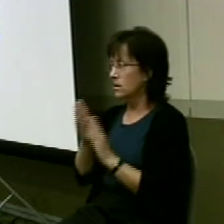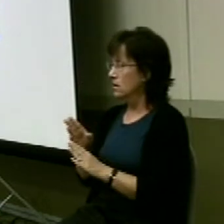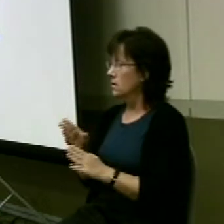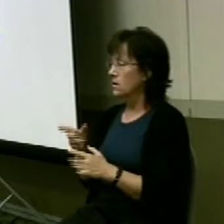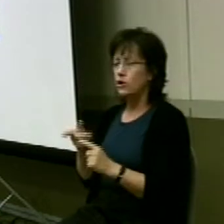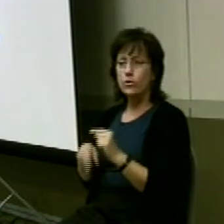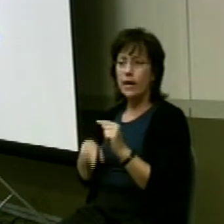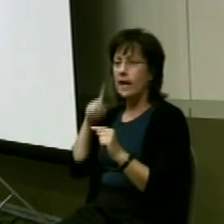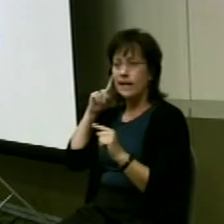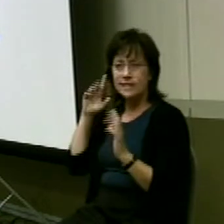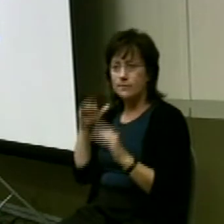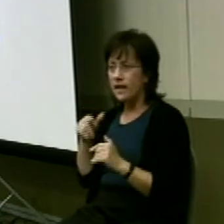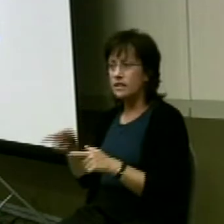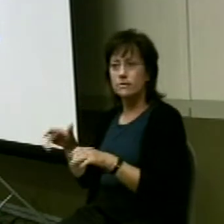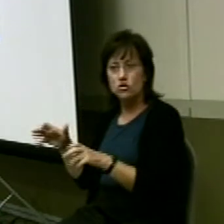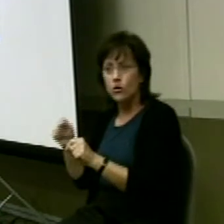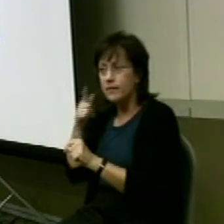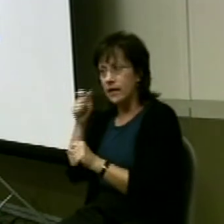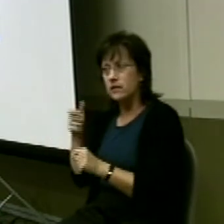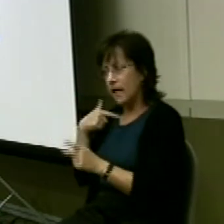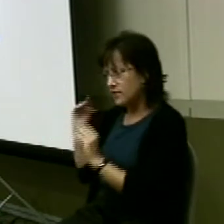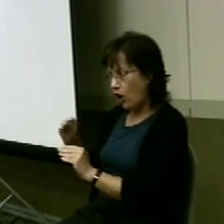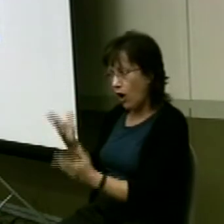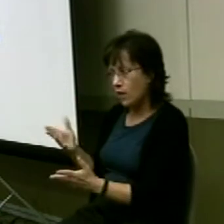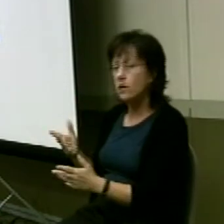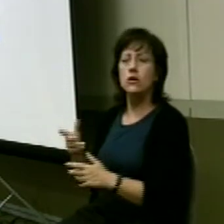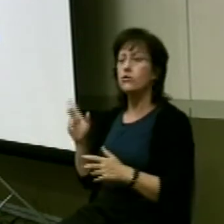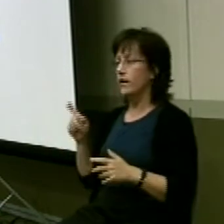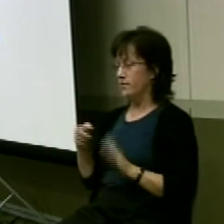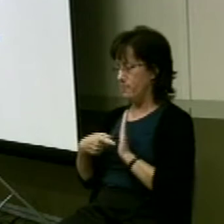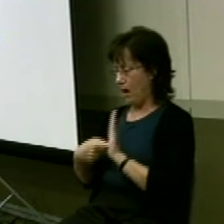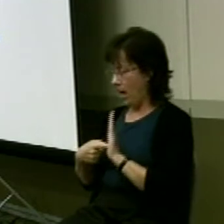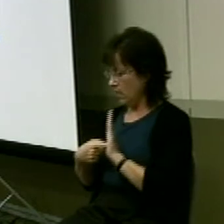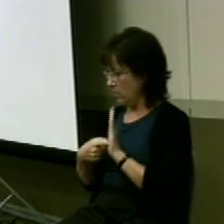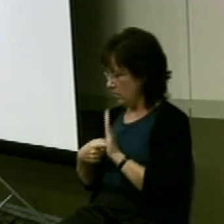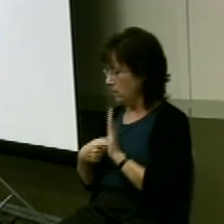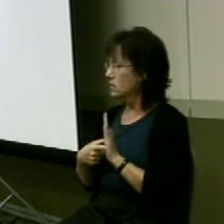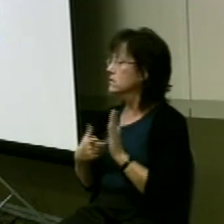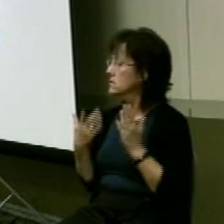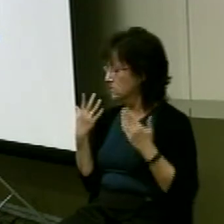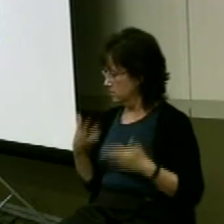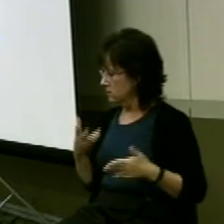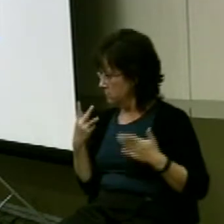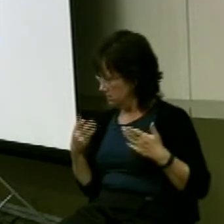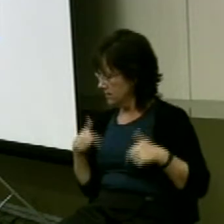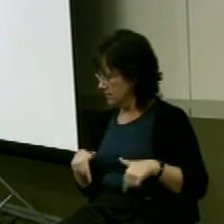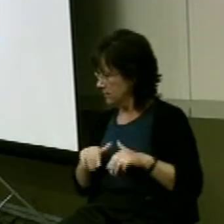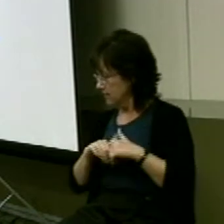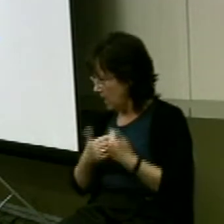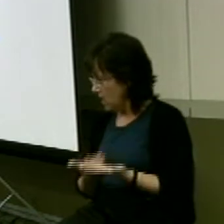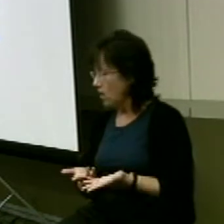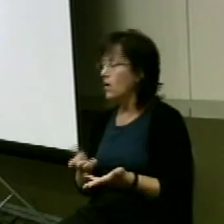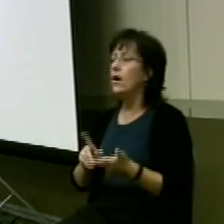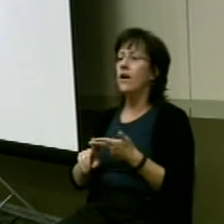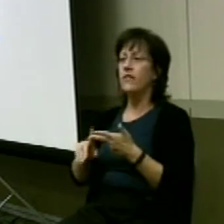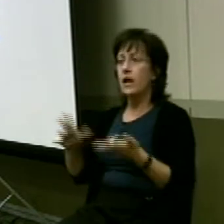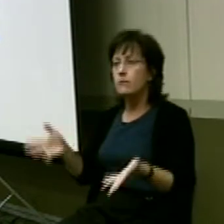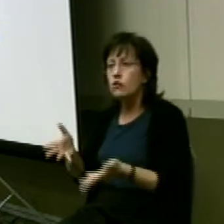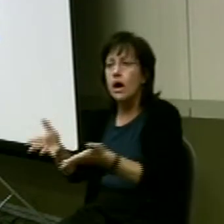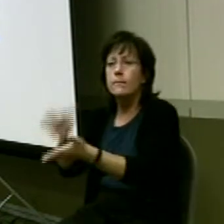to teach him that. Then you can't expect him to just do it because you taught it to him. You have to model it. And then we would prompt him